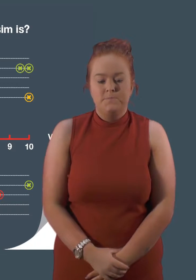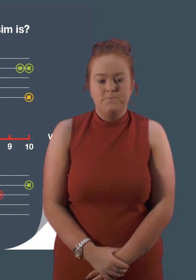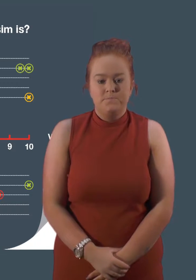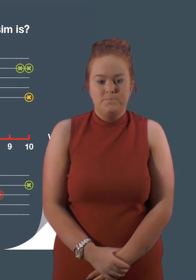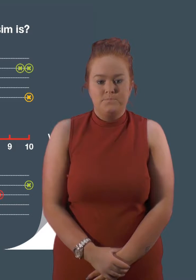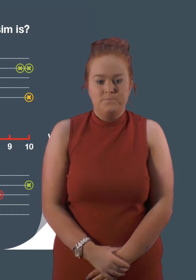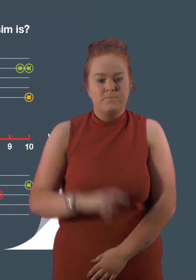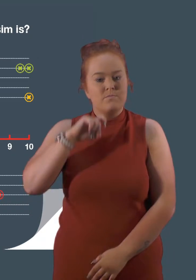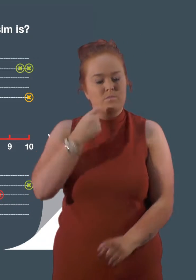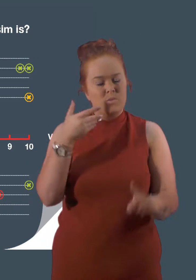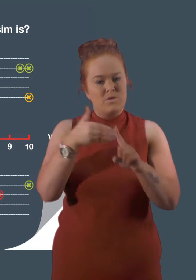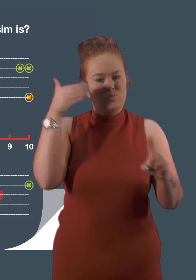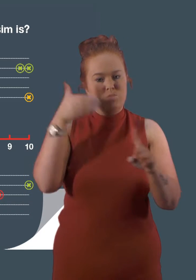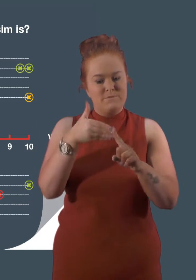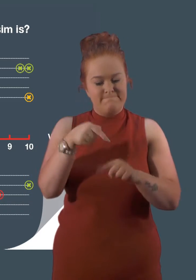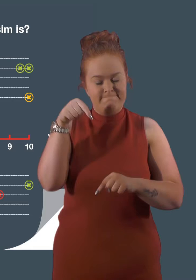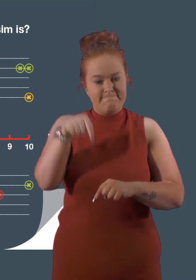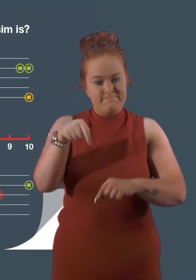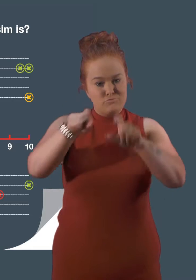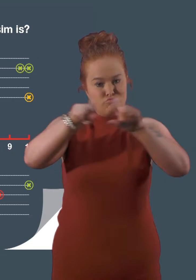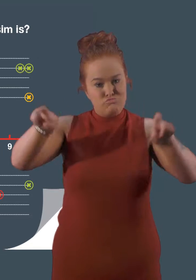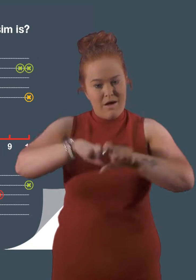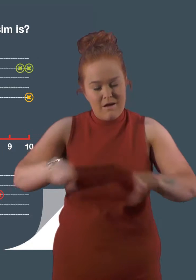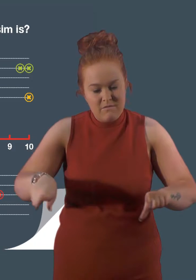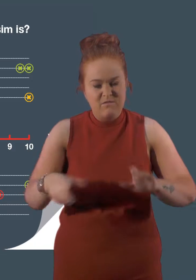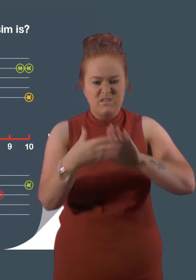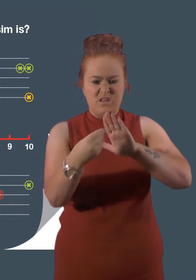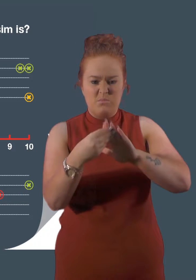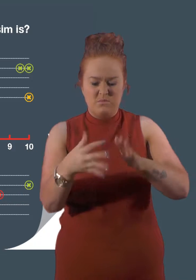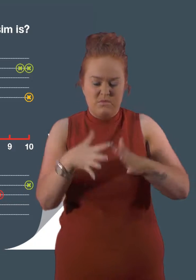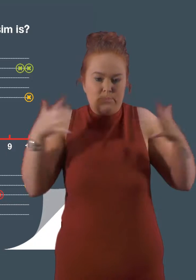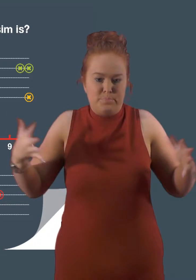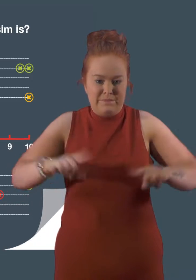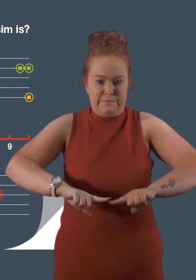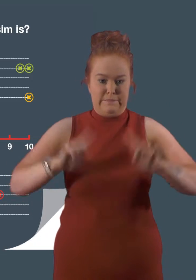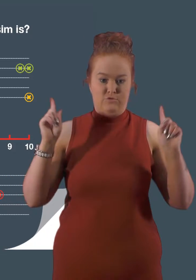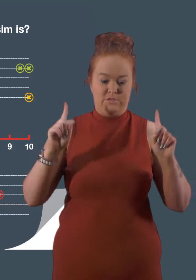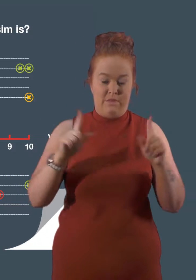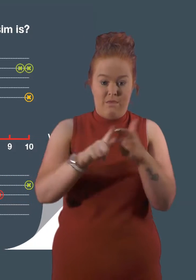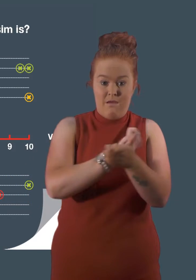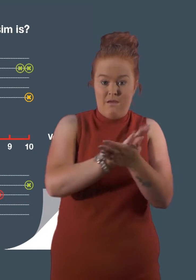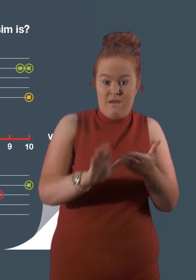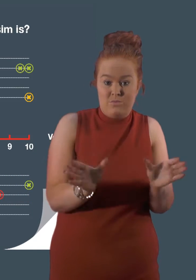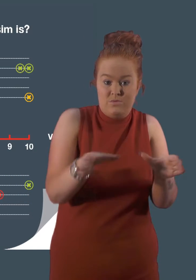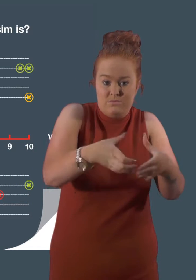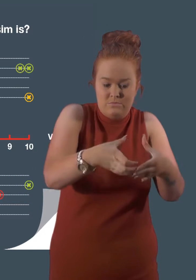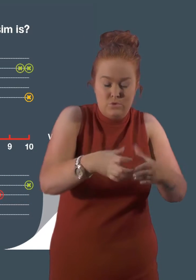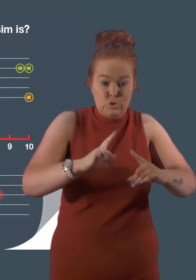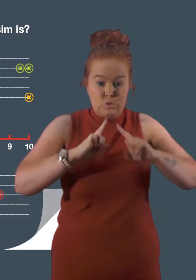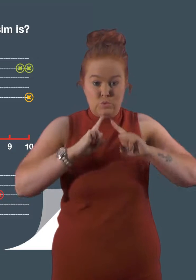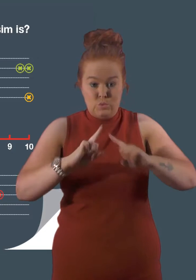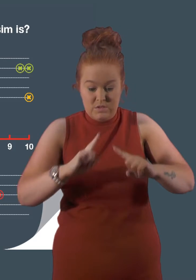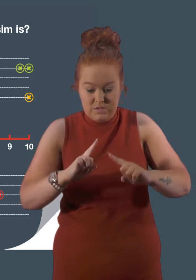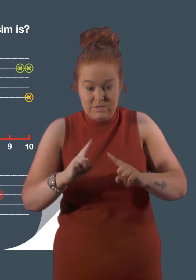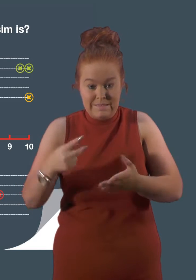these are places that we visited and did this activity, and the crosses each represent one person and where they stood